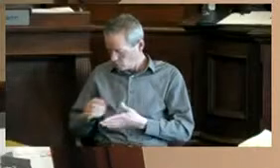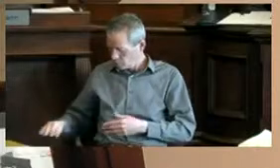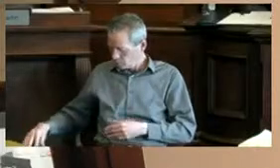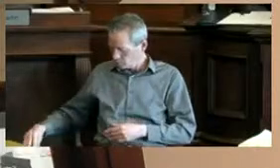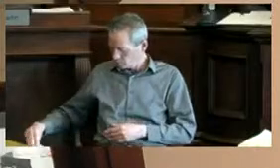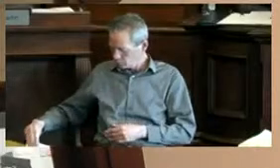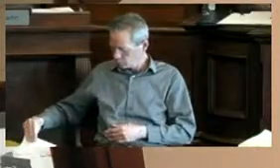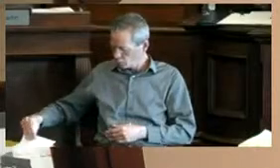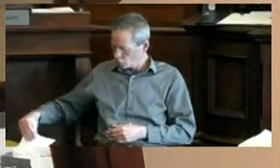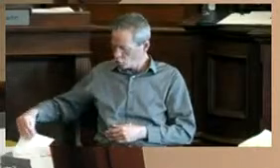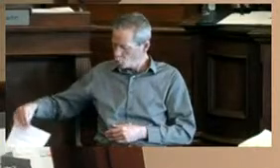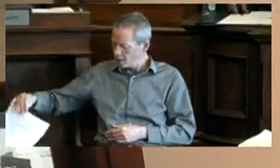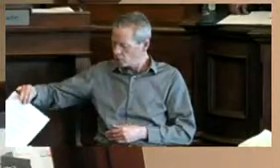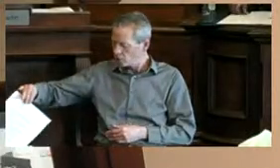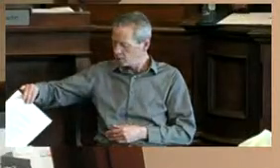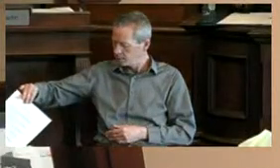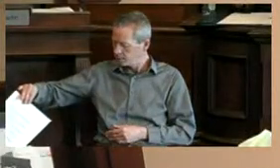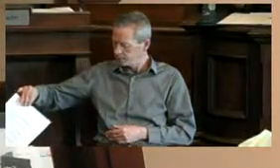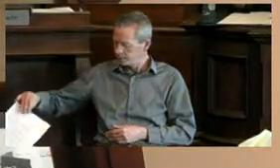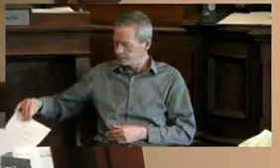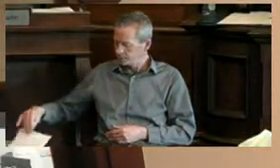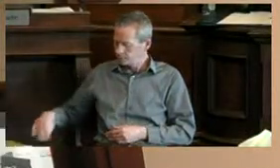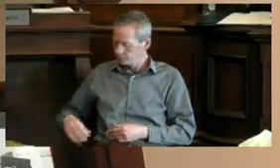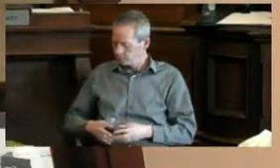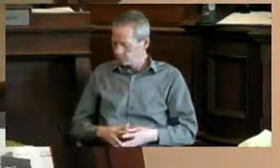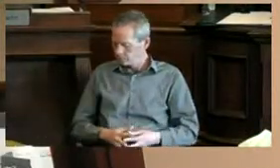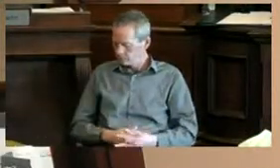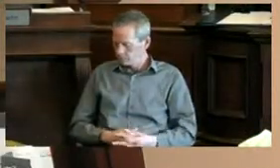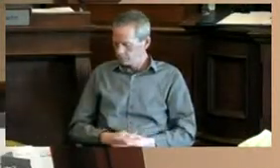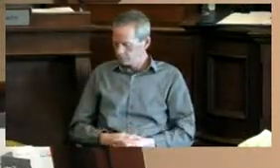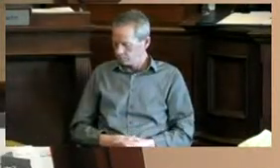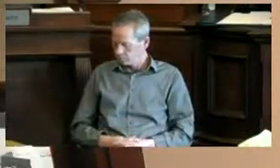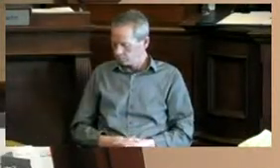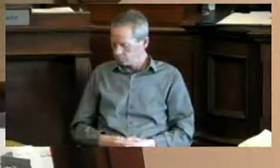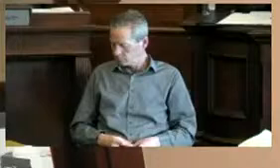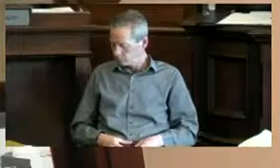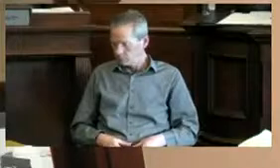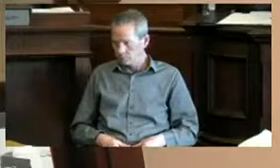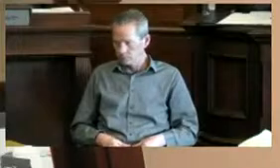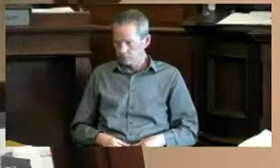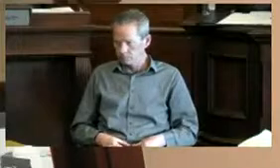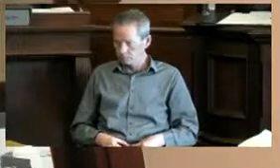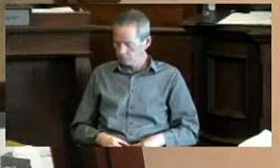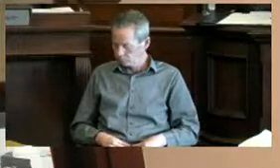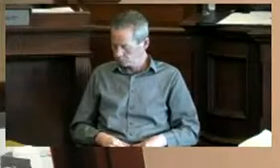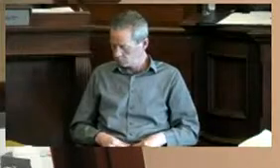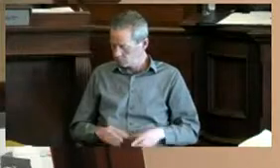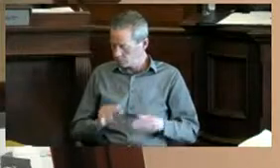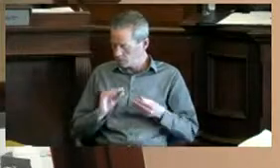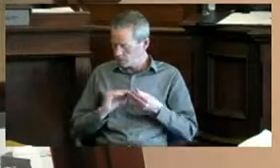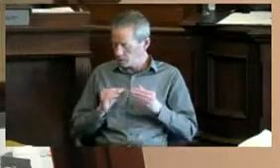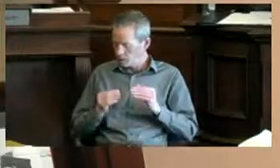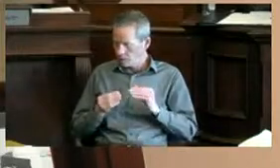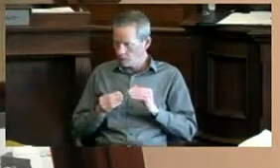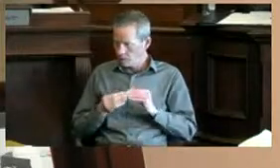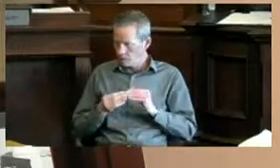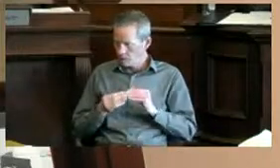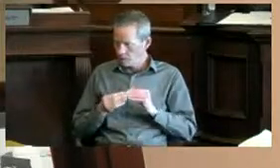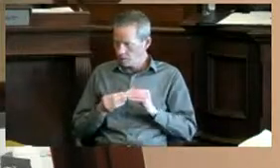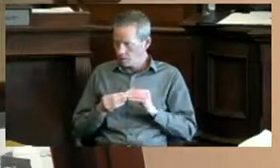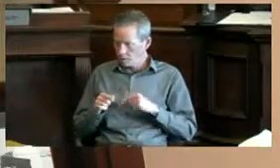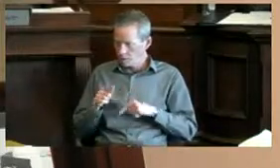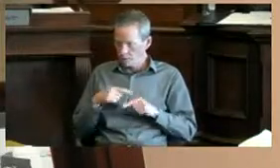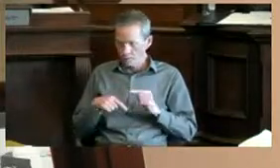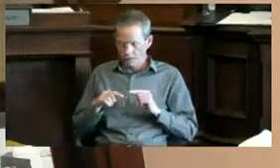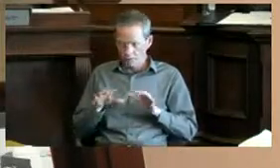Okay. So we got to go back. Okay. So introductory, you said we got to go